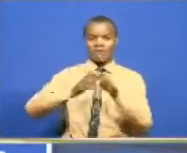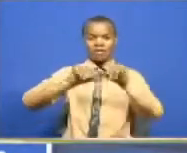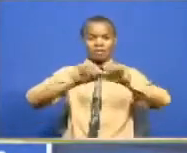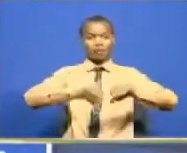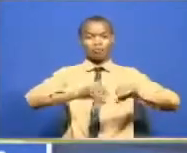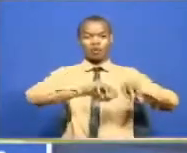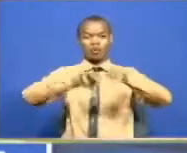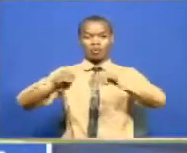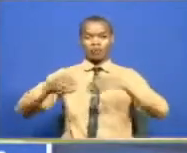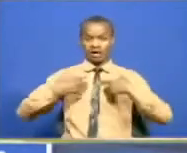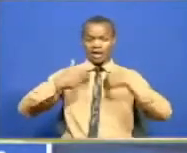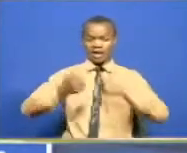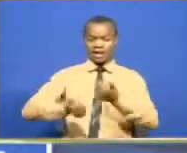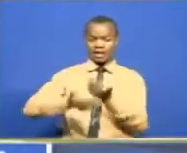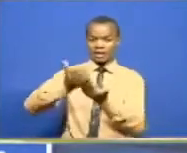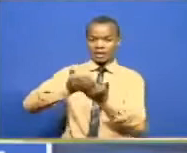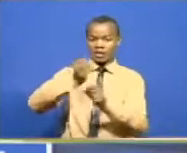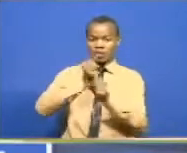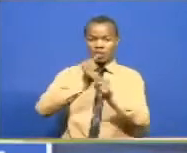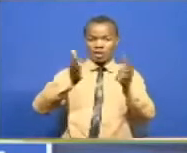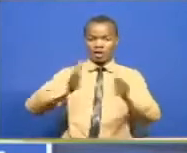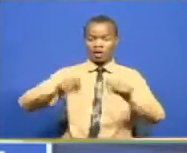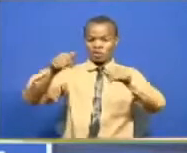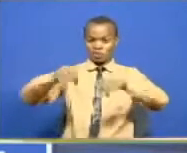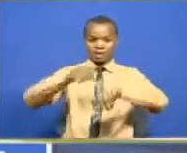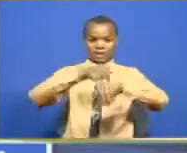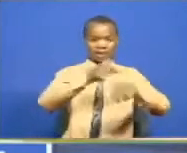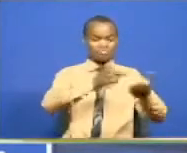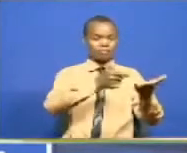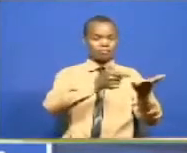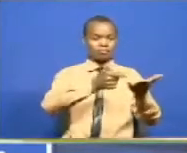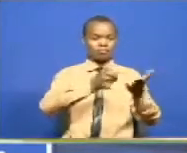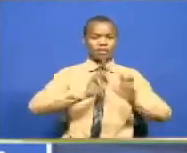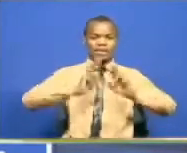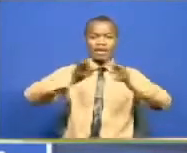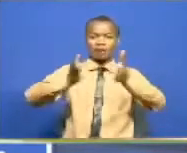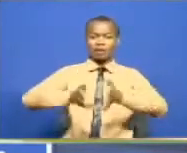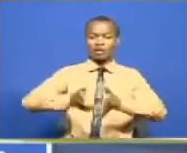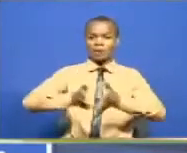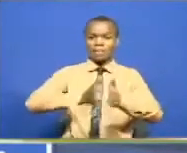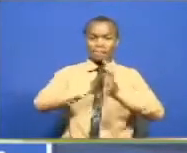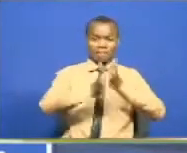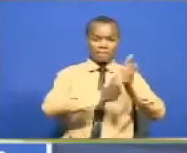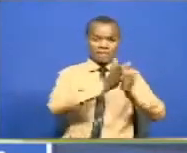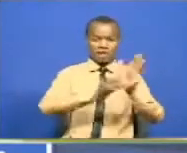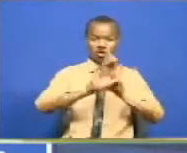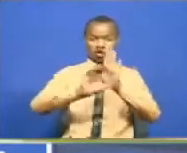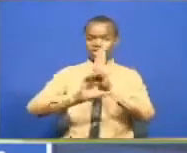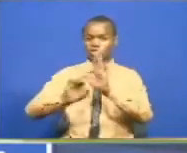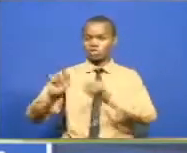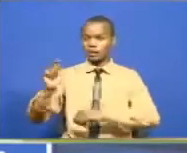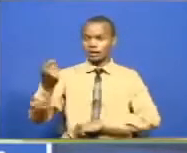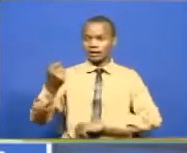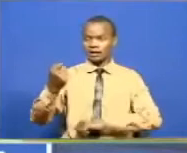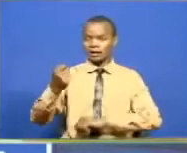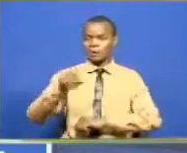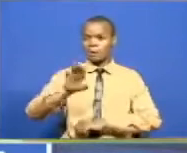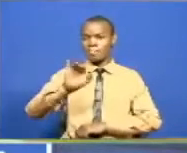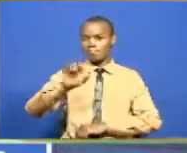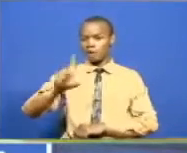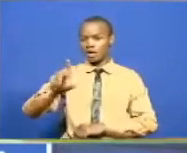care workers. Tonight on the Constitutional Review, our reporter Ben Chumba unpacks the Constitution of Kenya Amendment